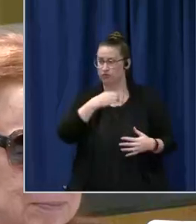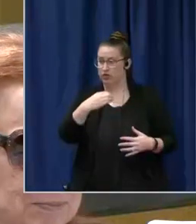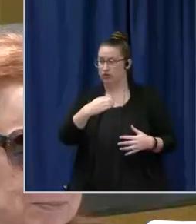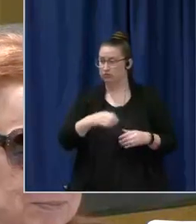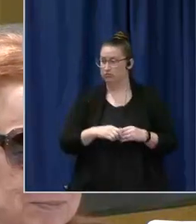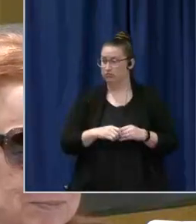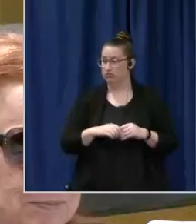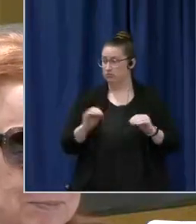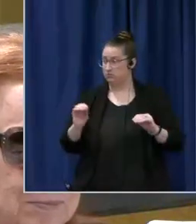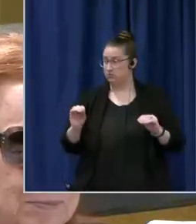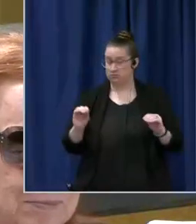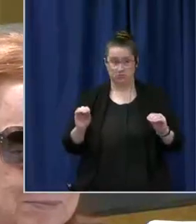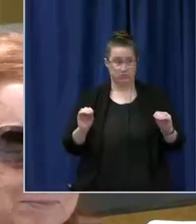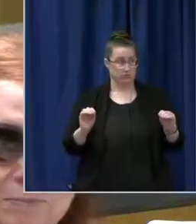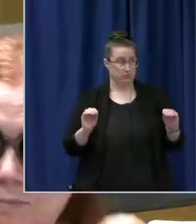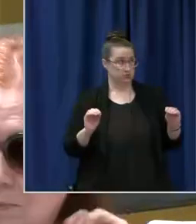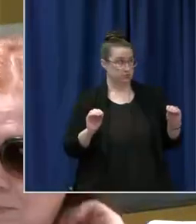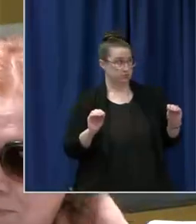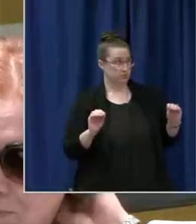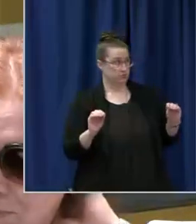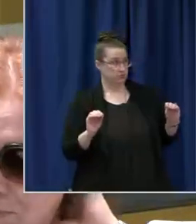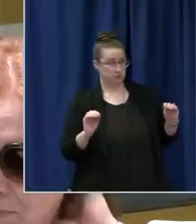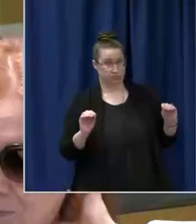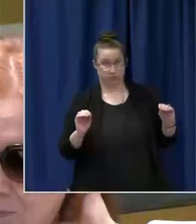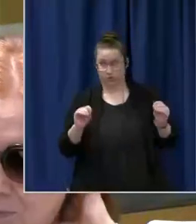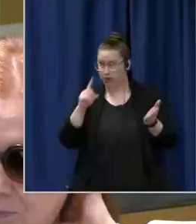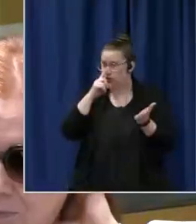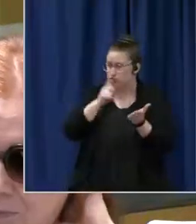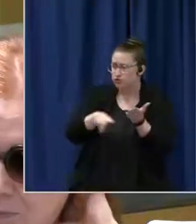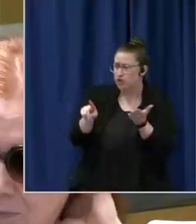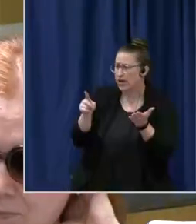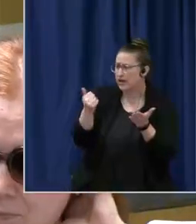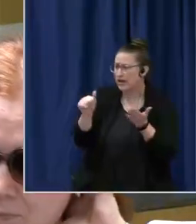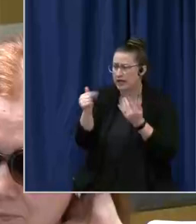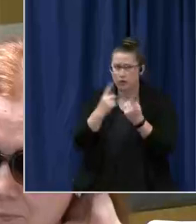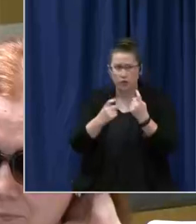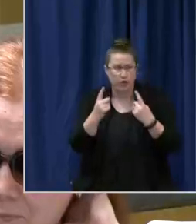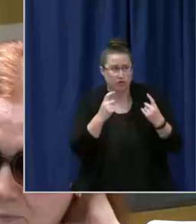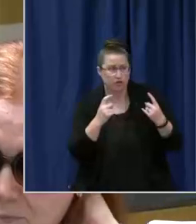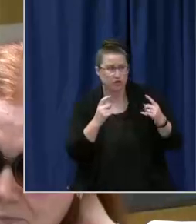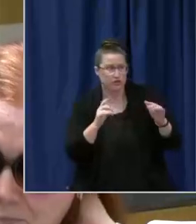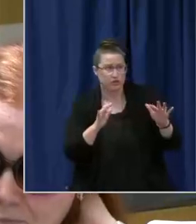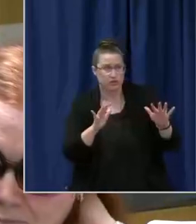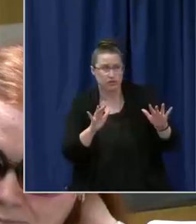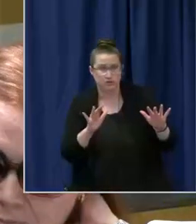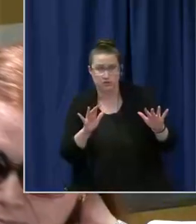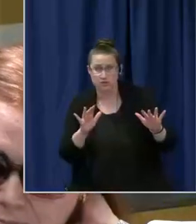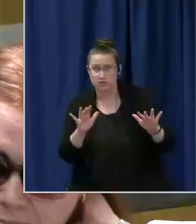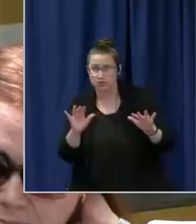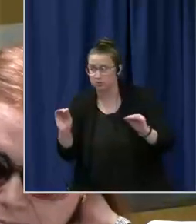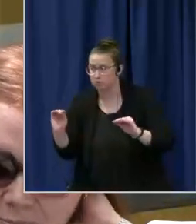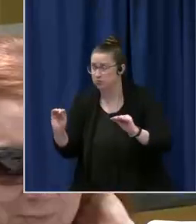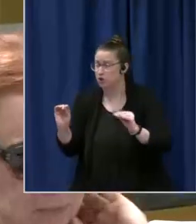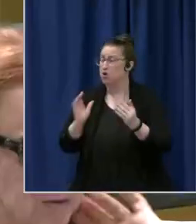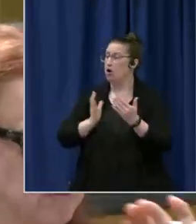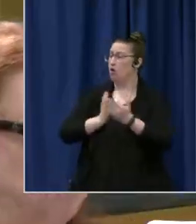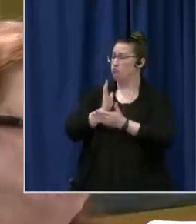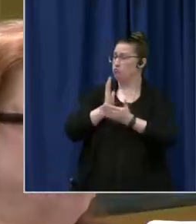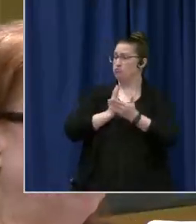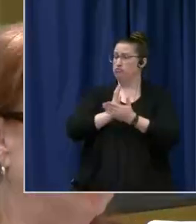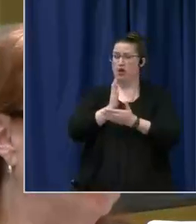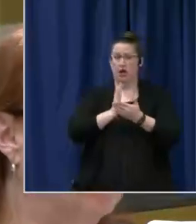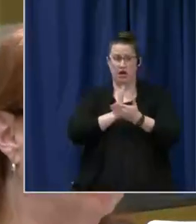Does anyone have any questions? All right, I think with that, we